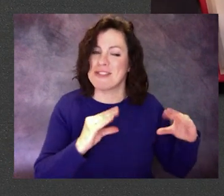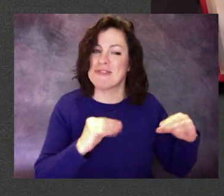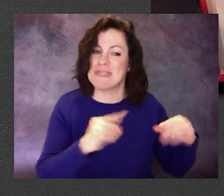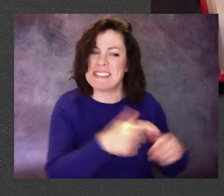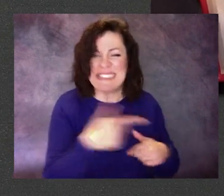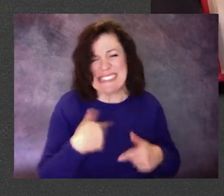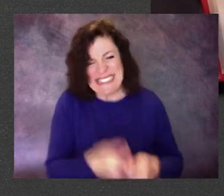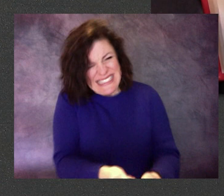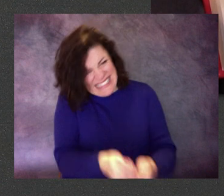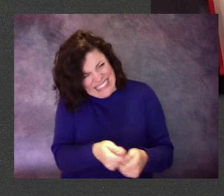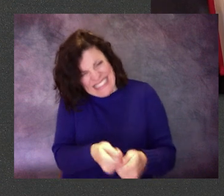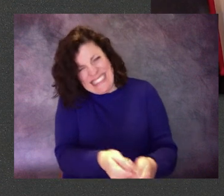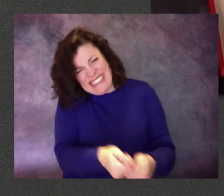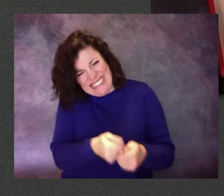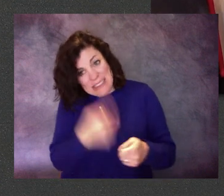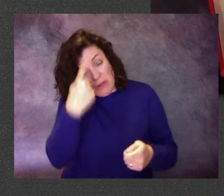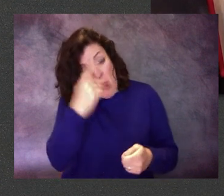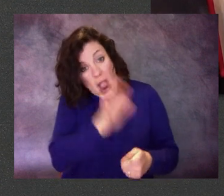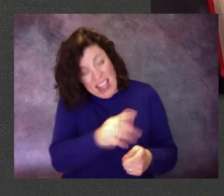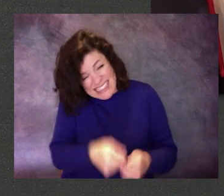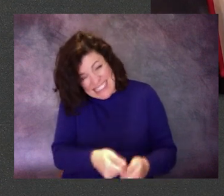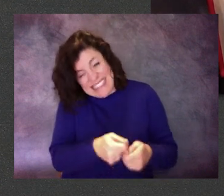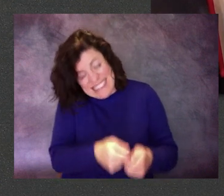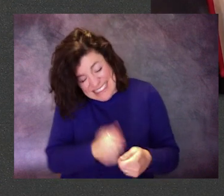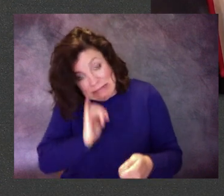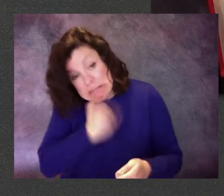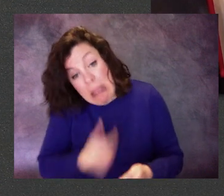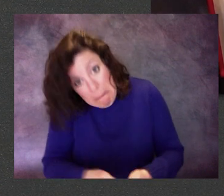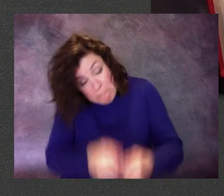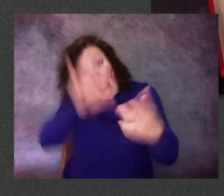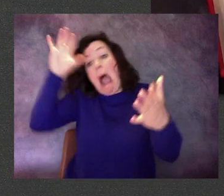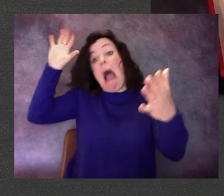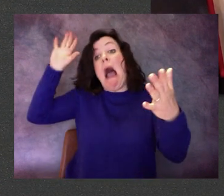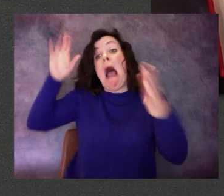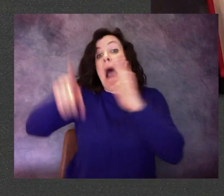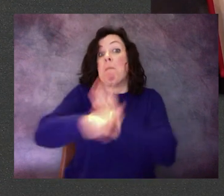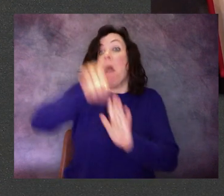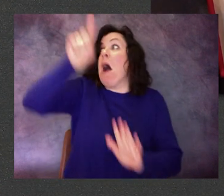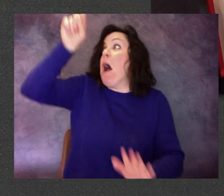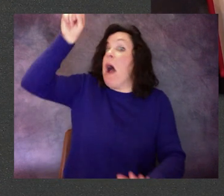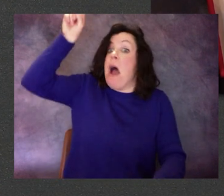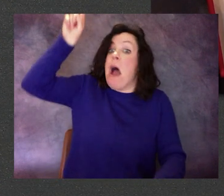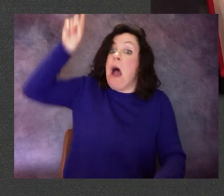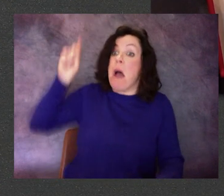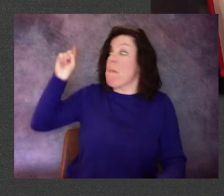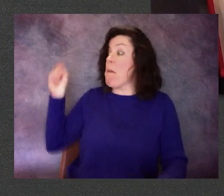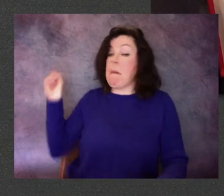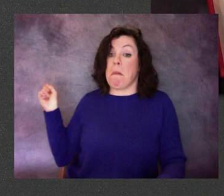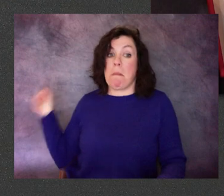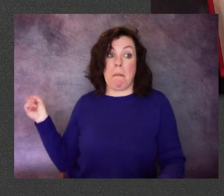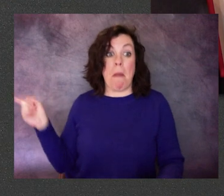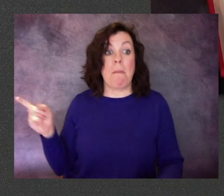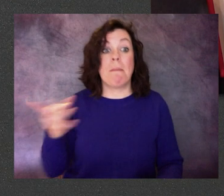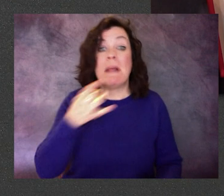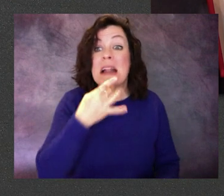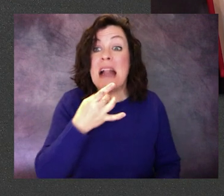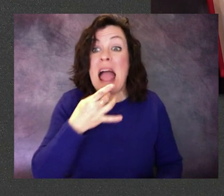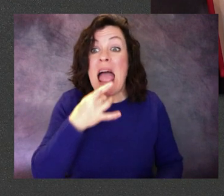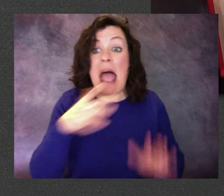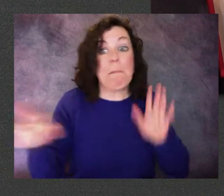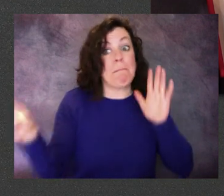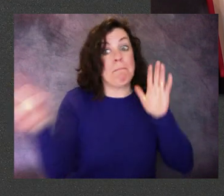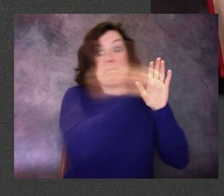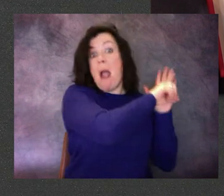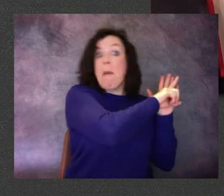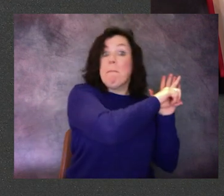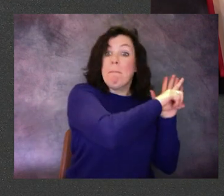He yanked and pulled with both paws until, pop, off came the button, and off the mattress Corduroy toppled,